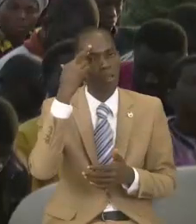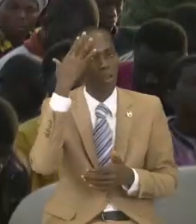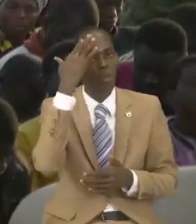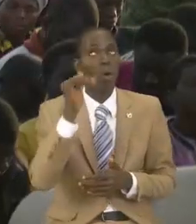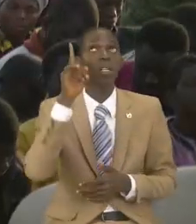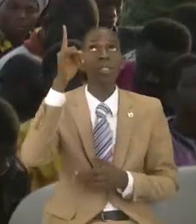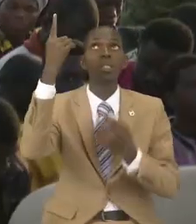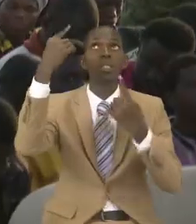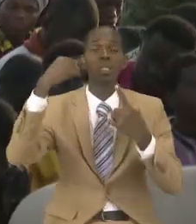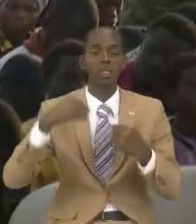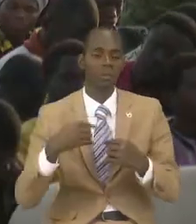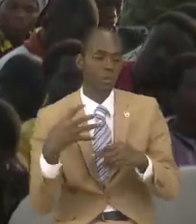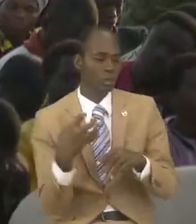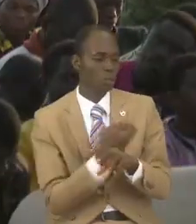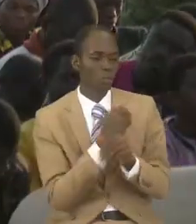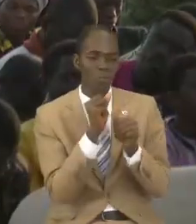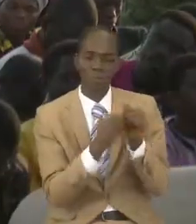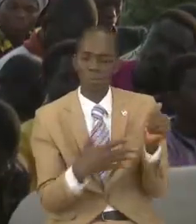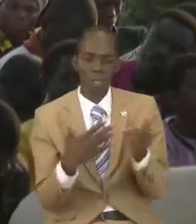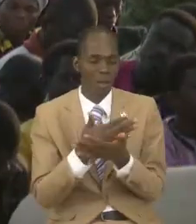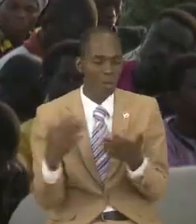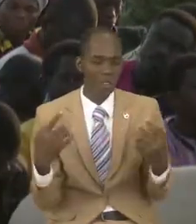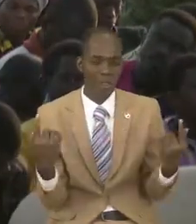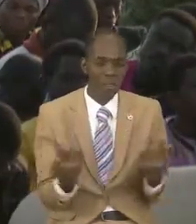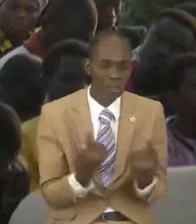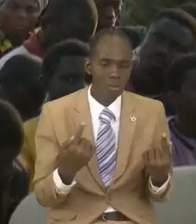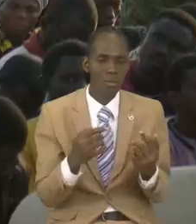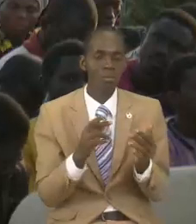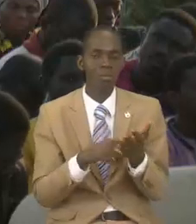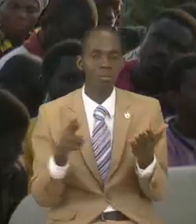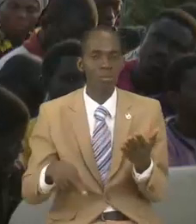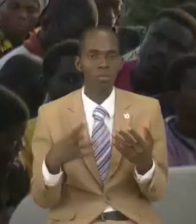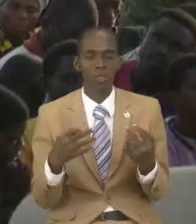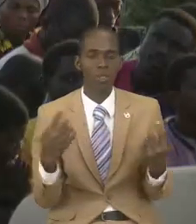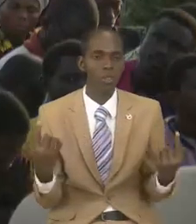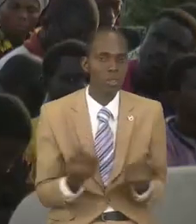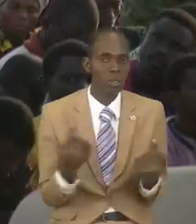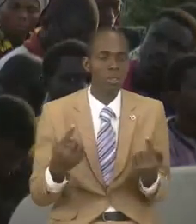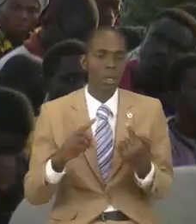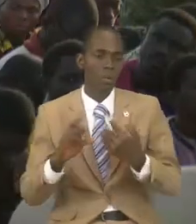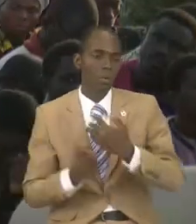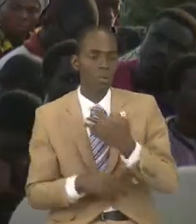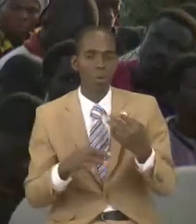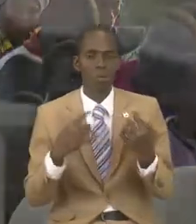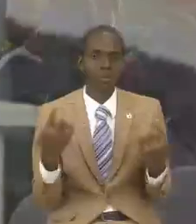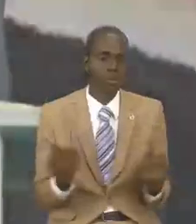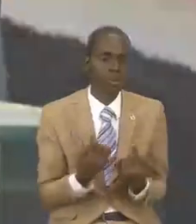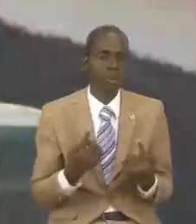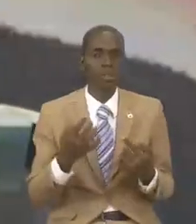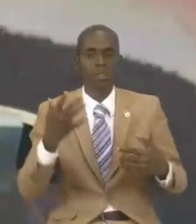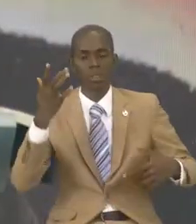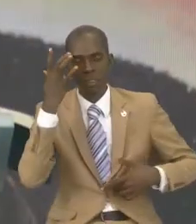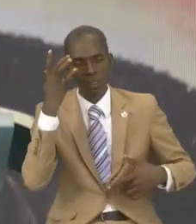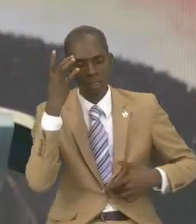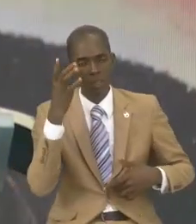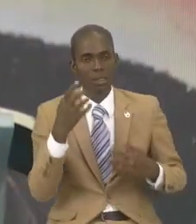away. Sin and the consequence of sin. Sin and sickness.